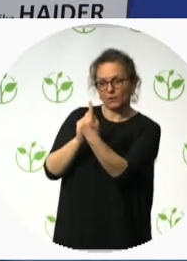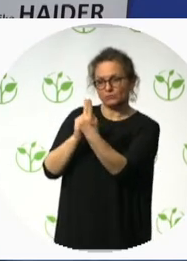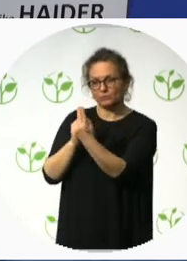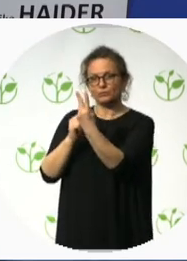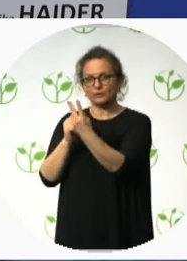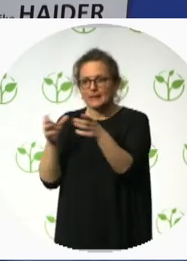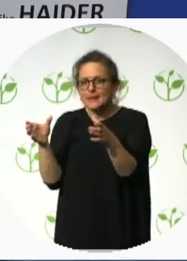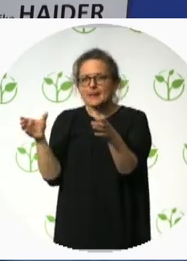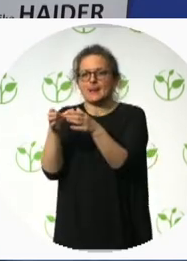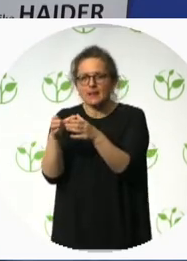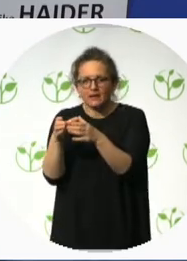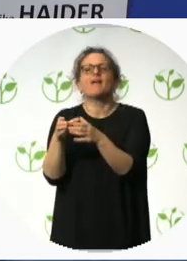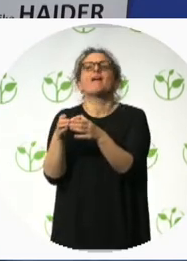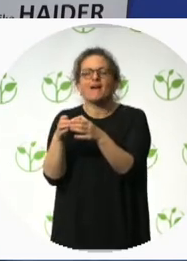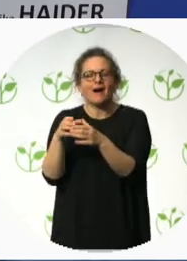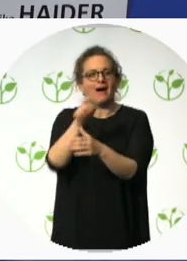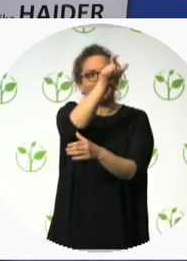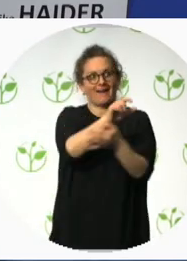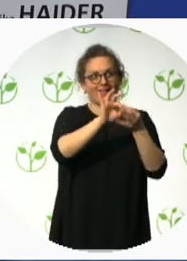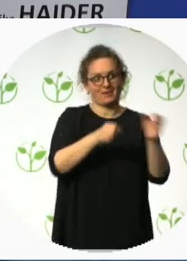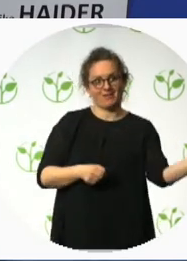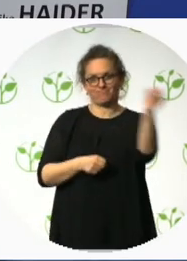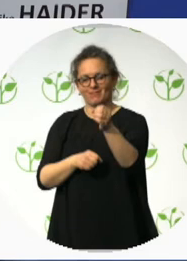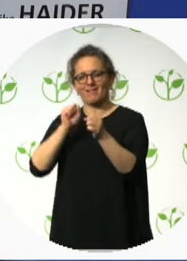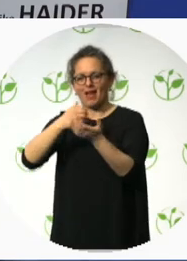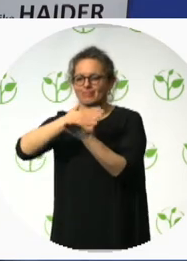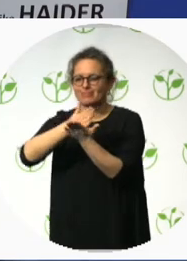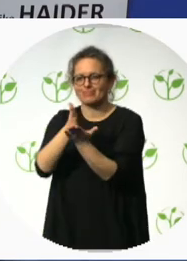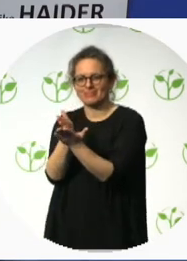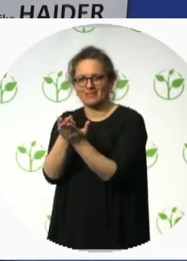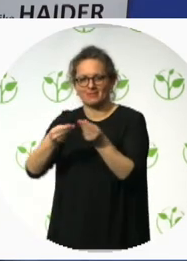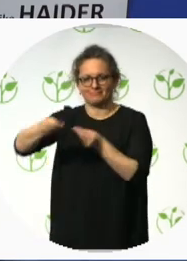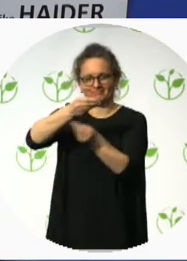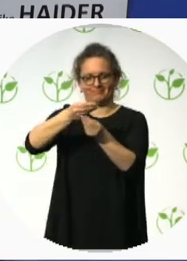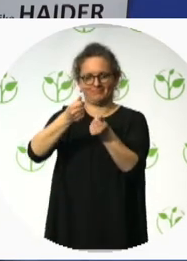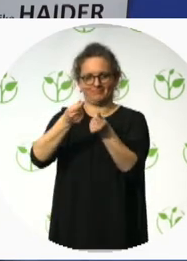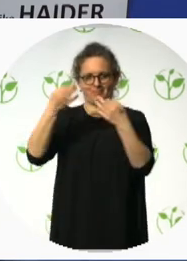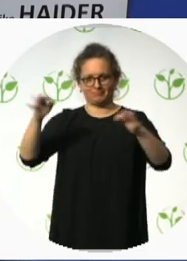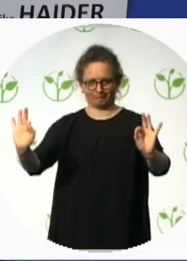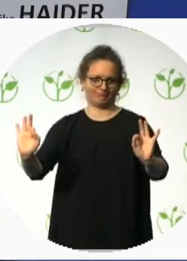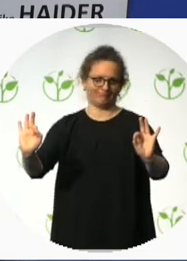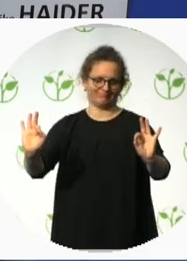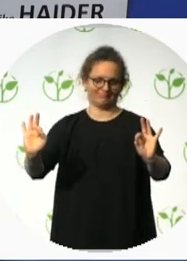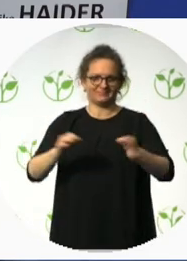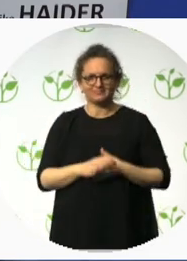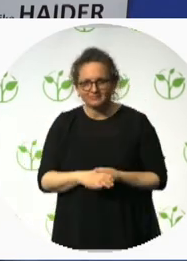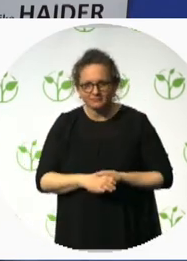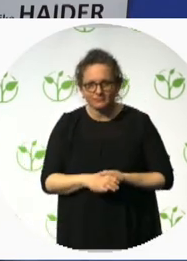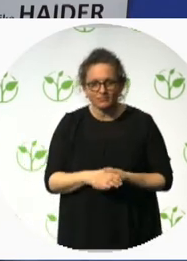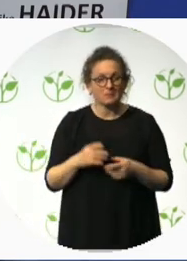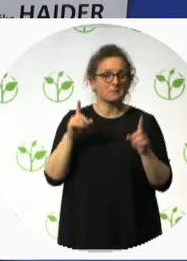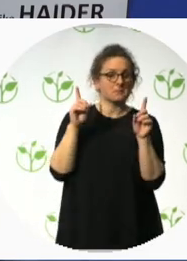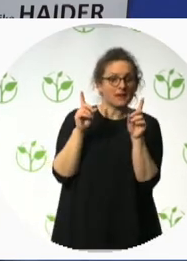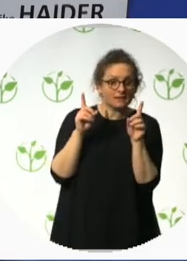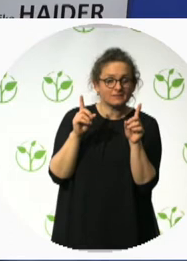the budget and interpreters for your further education. So what we are doing is